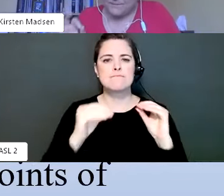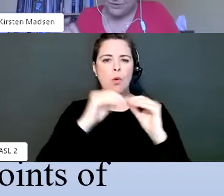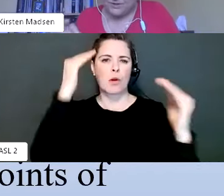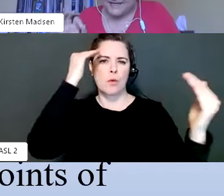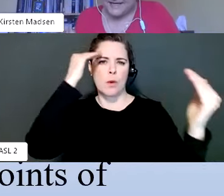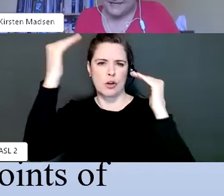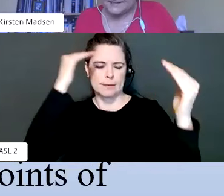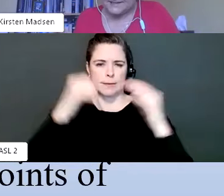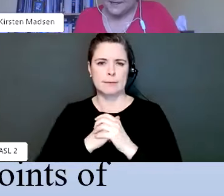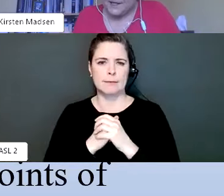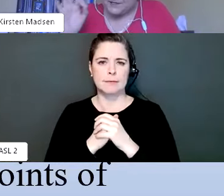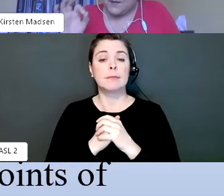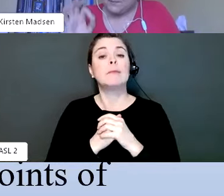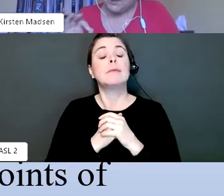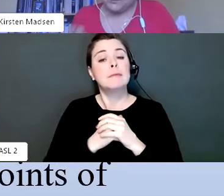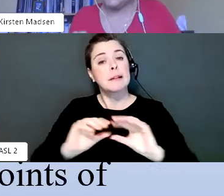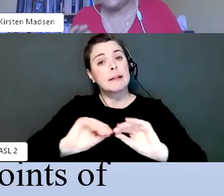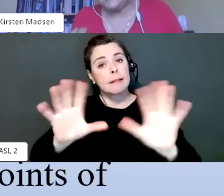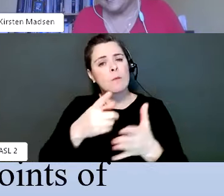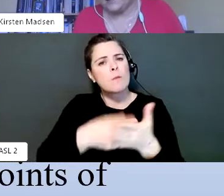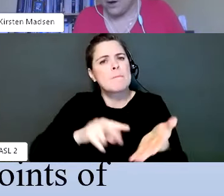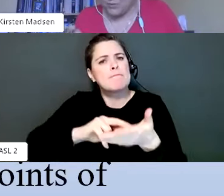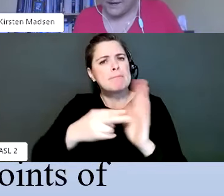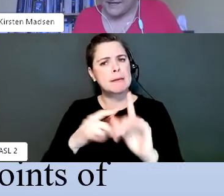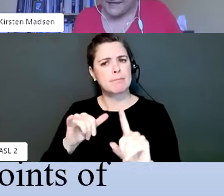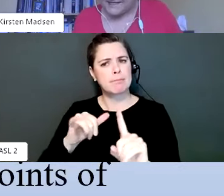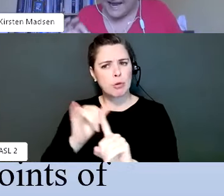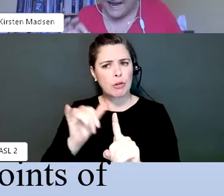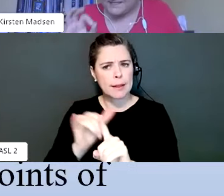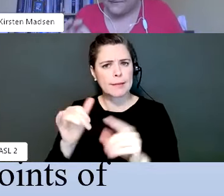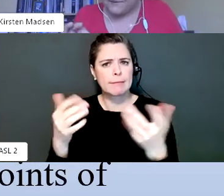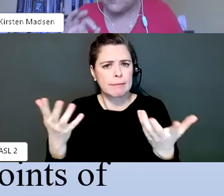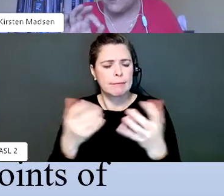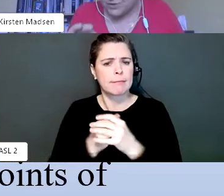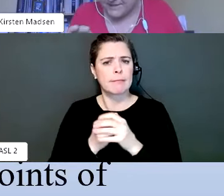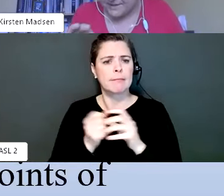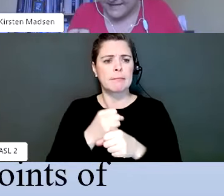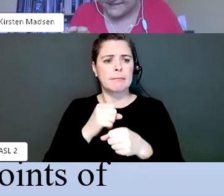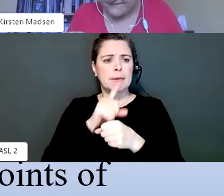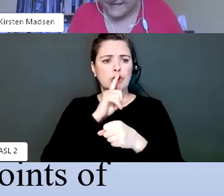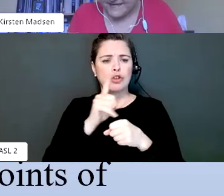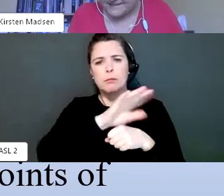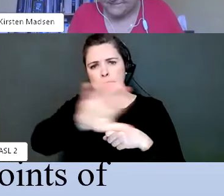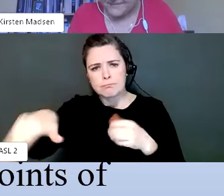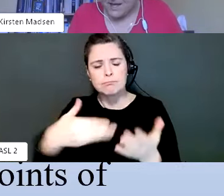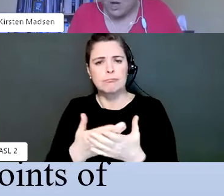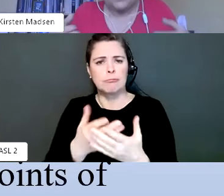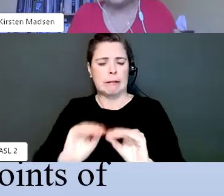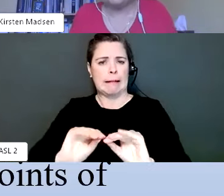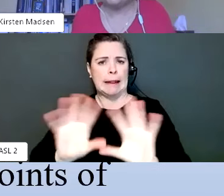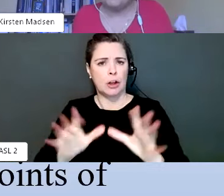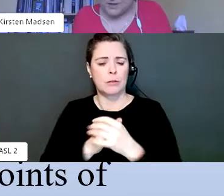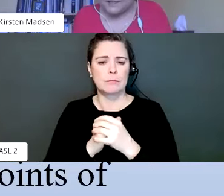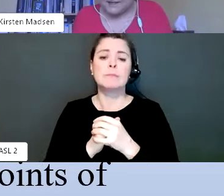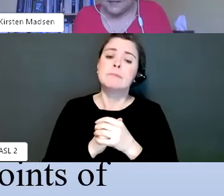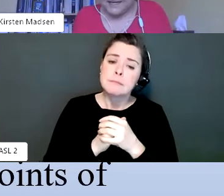what bullying is. So people are really clear on what it is and how it differs from criminal activities, which can